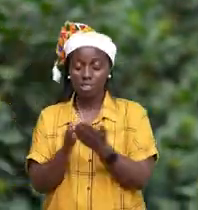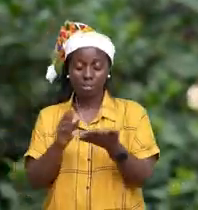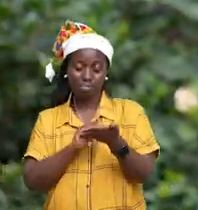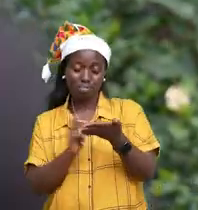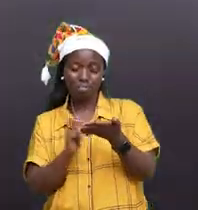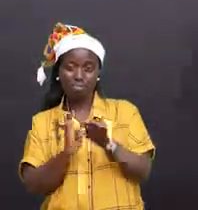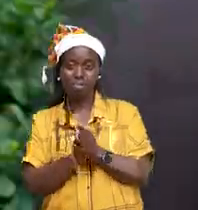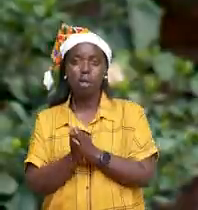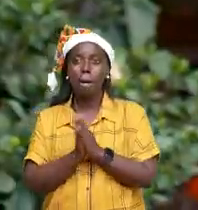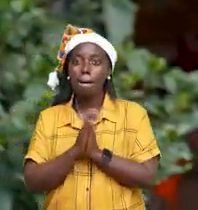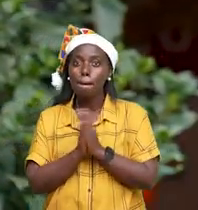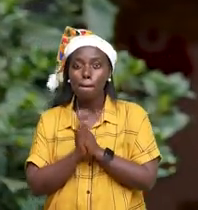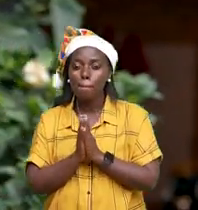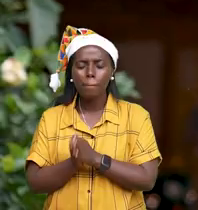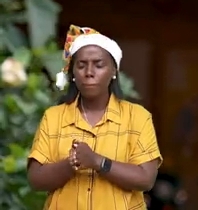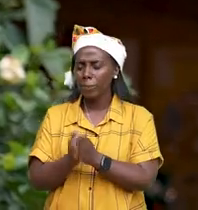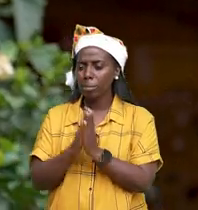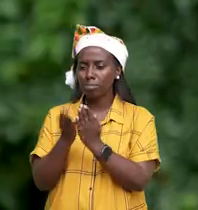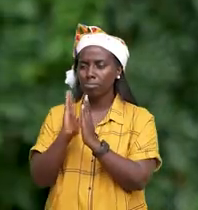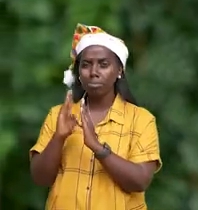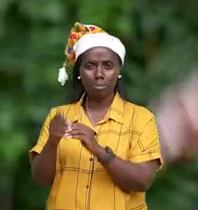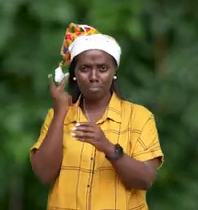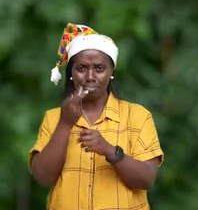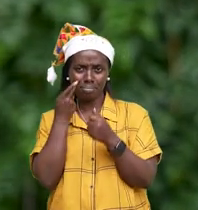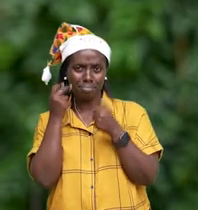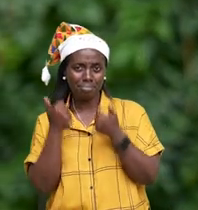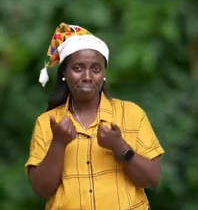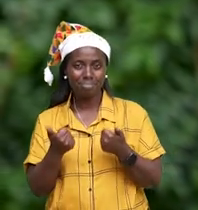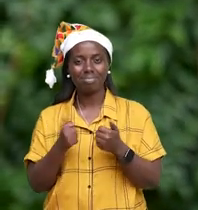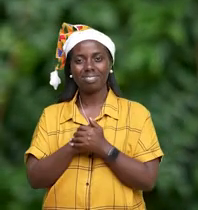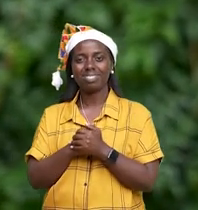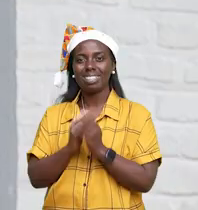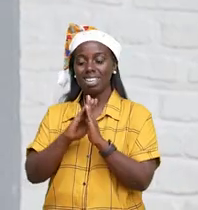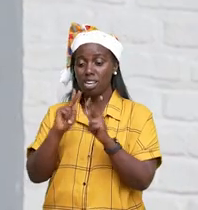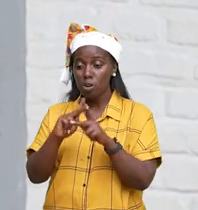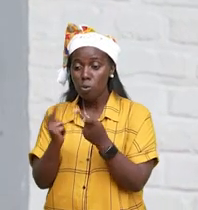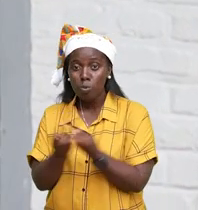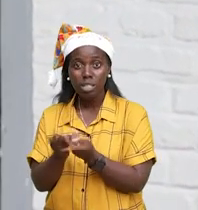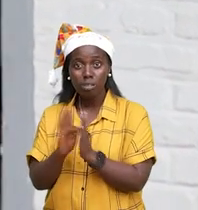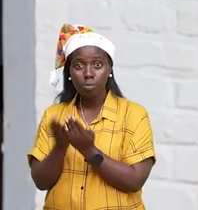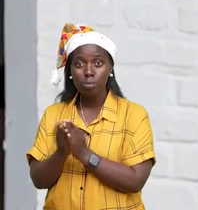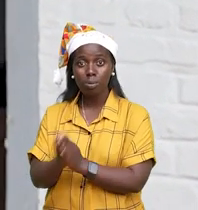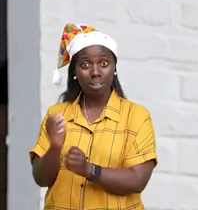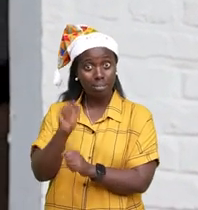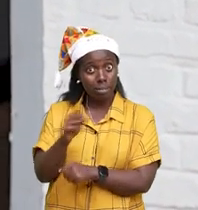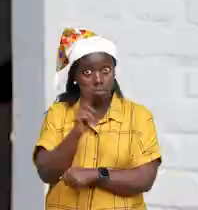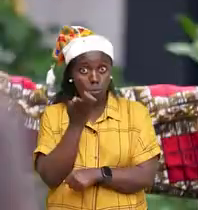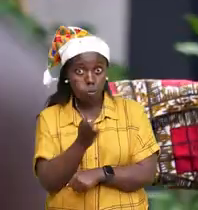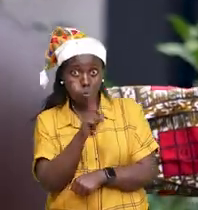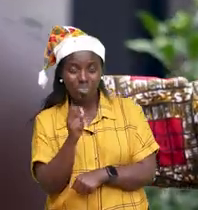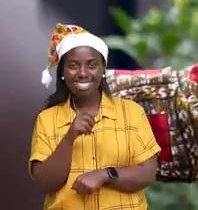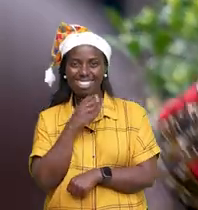life. The Magical Library. The Magical Library. Is that even possible?